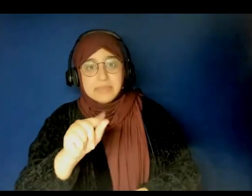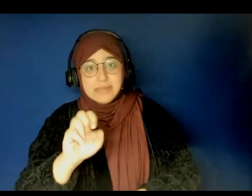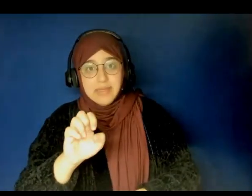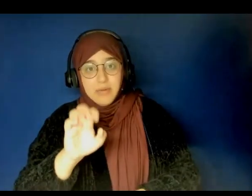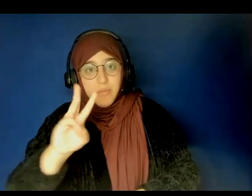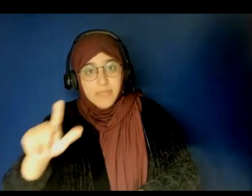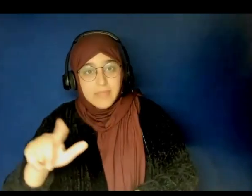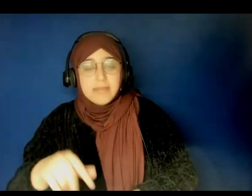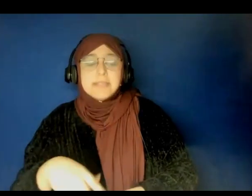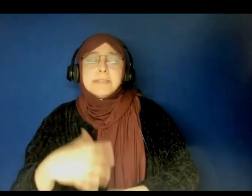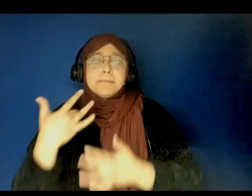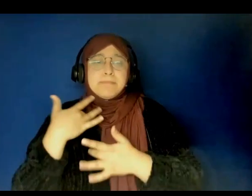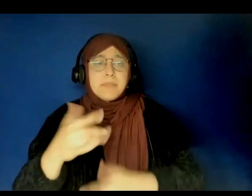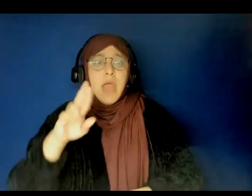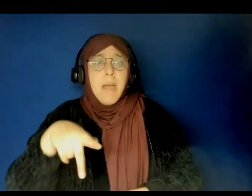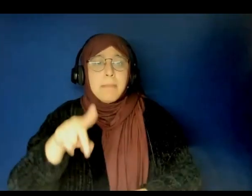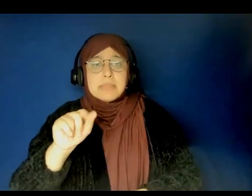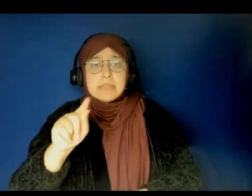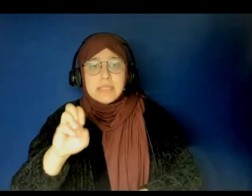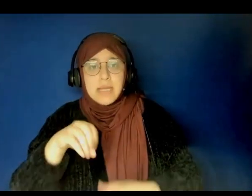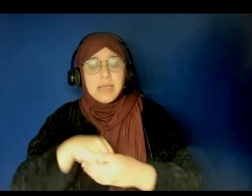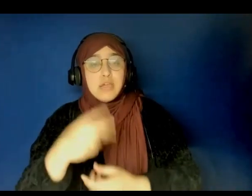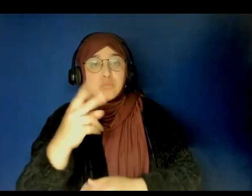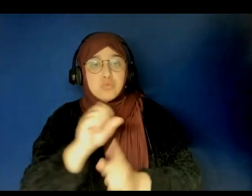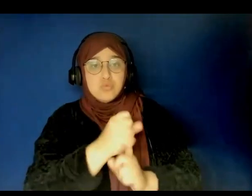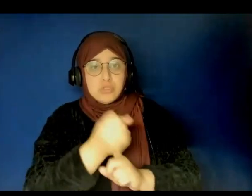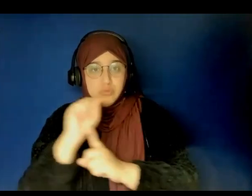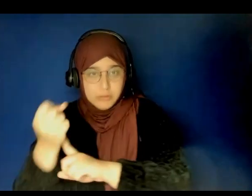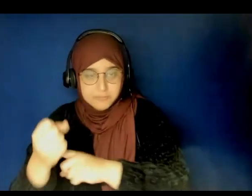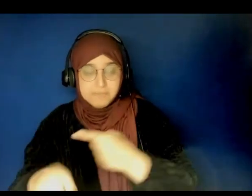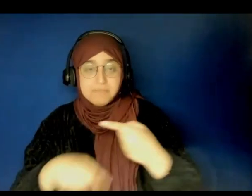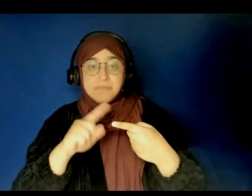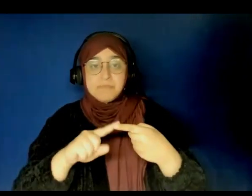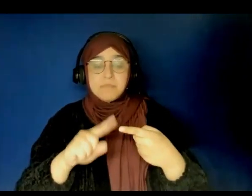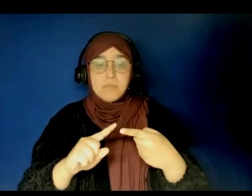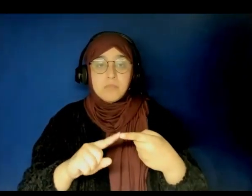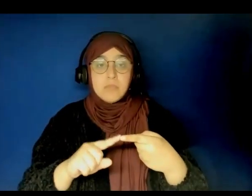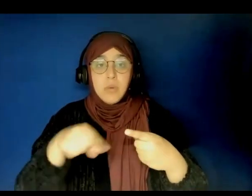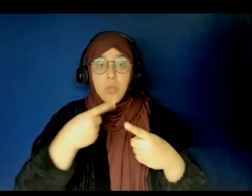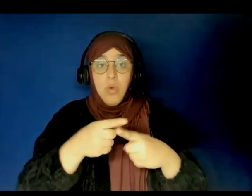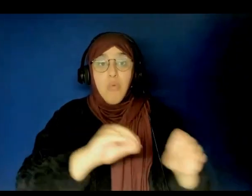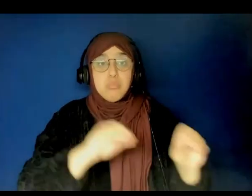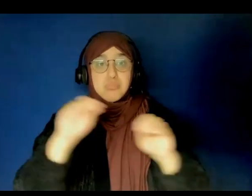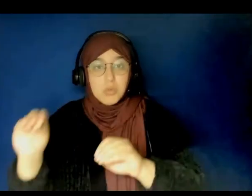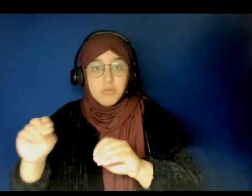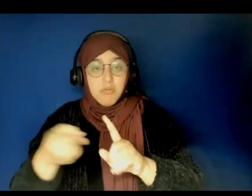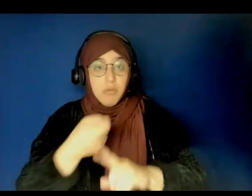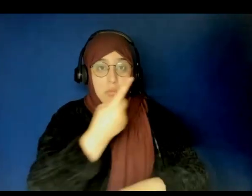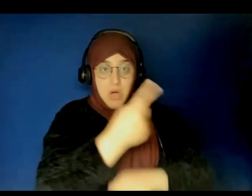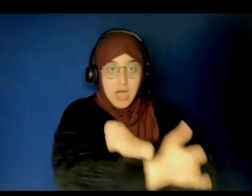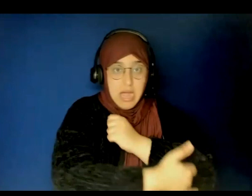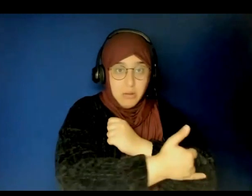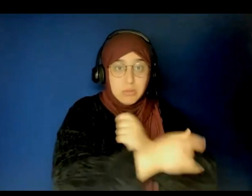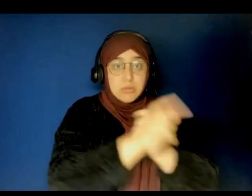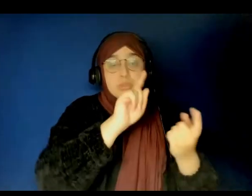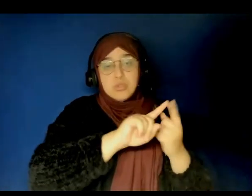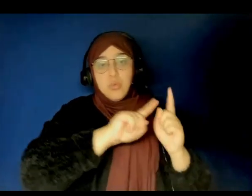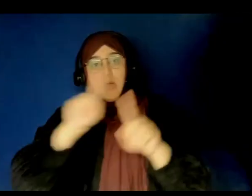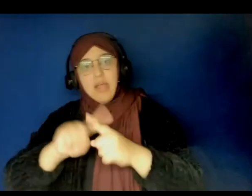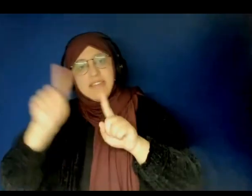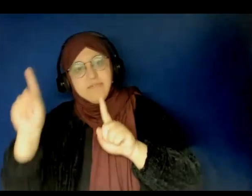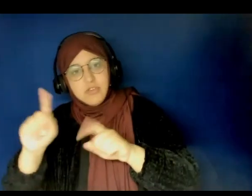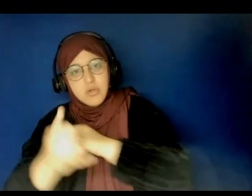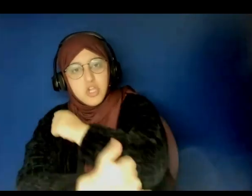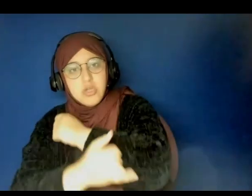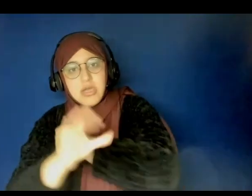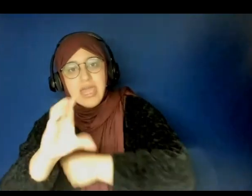situations. Number one is where you move from county to county, and